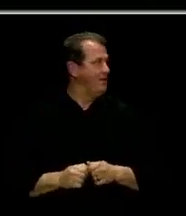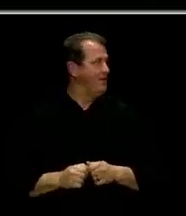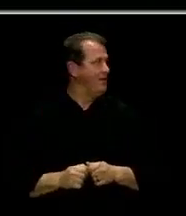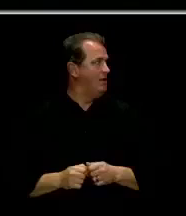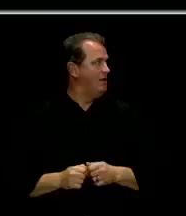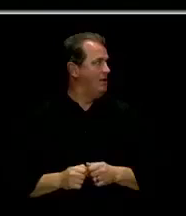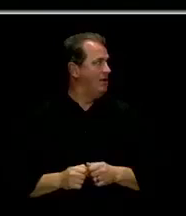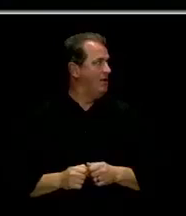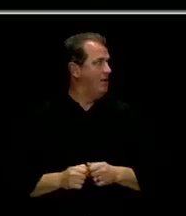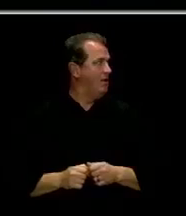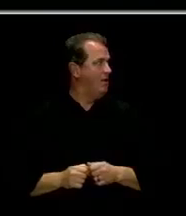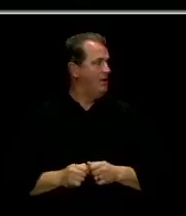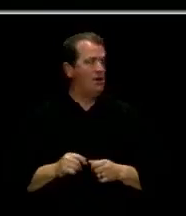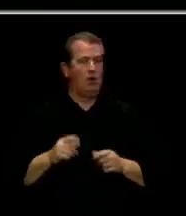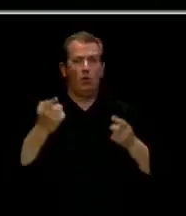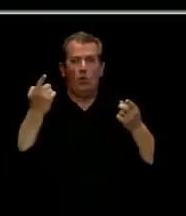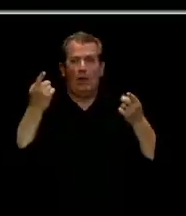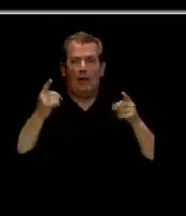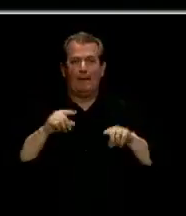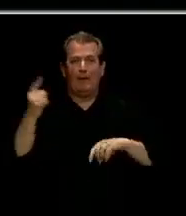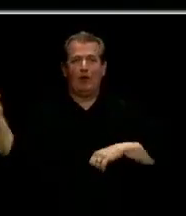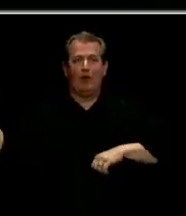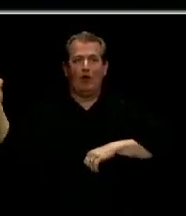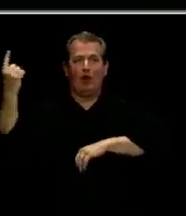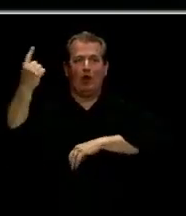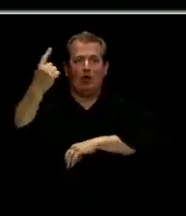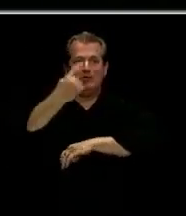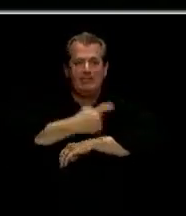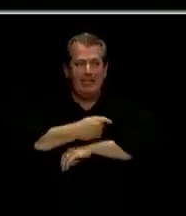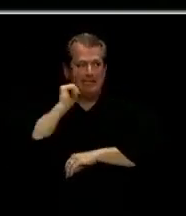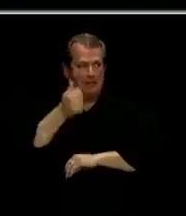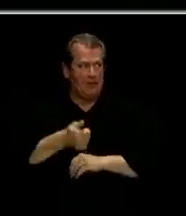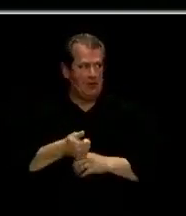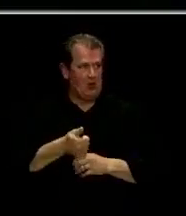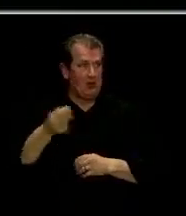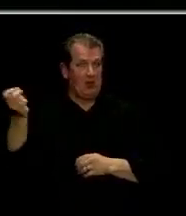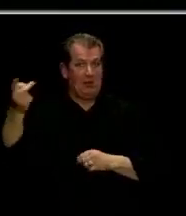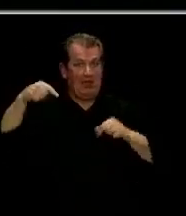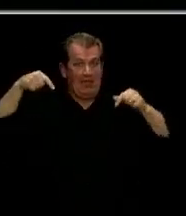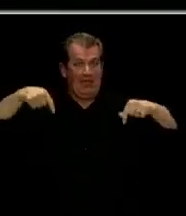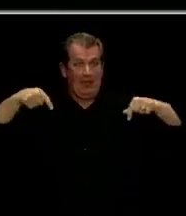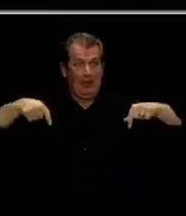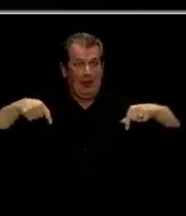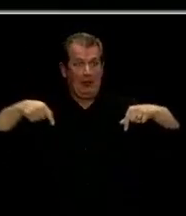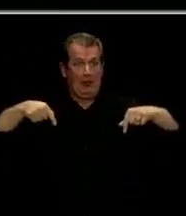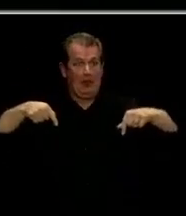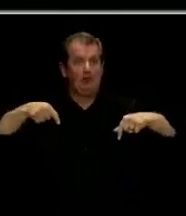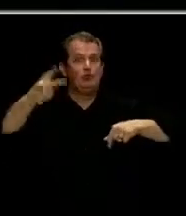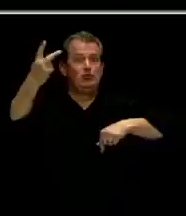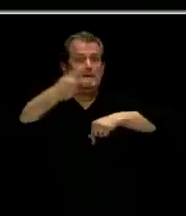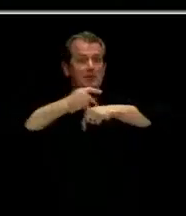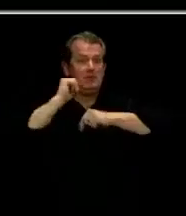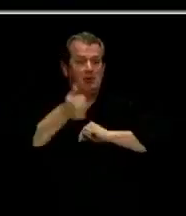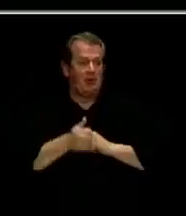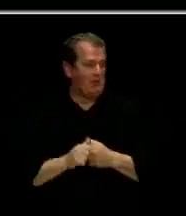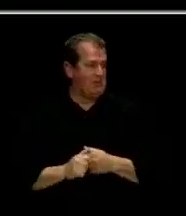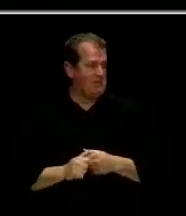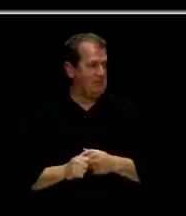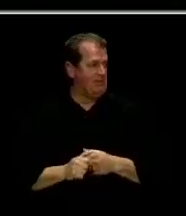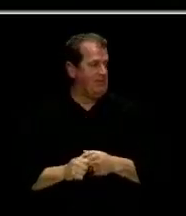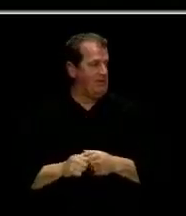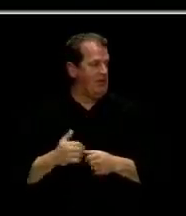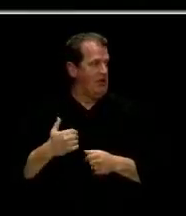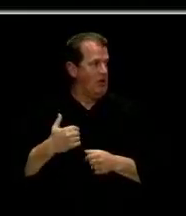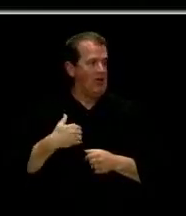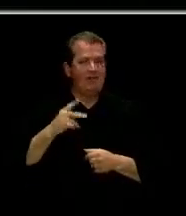going on all day long. We will be back in this room for 2 occasions tomorrow. We have